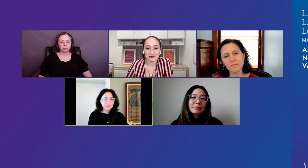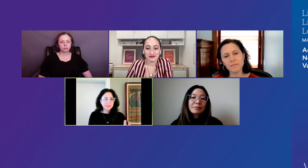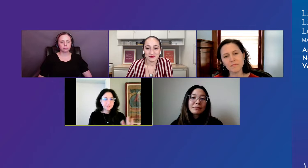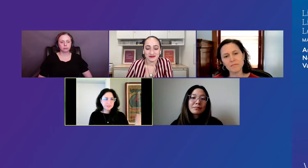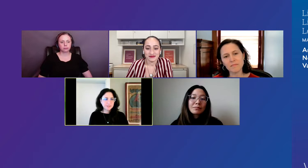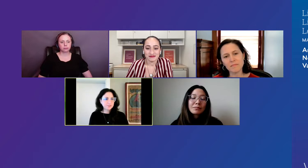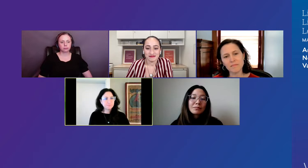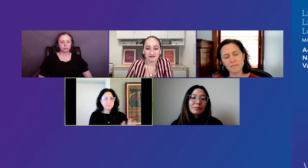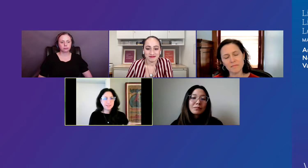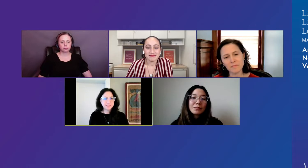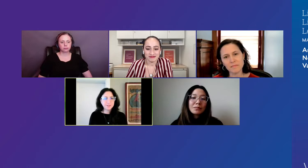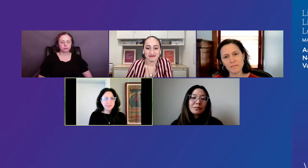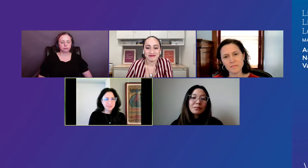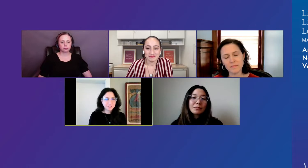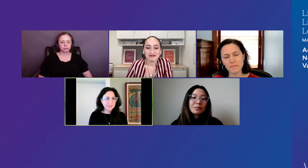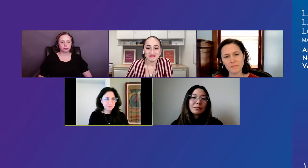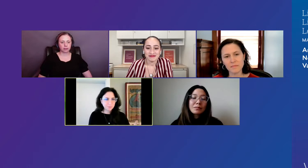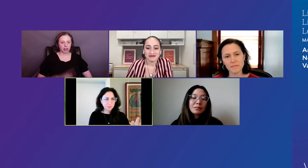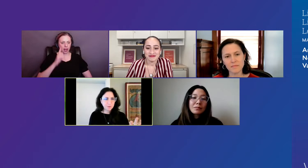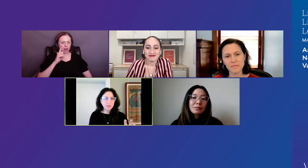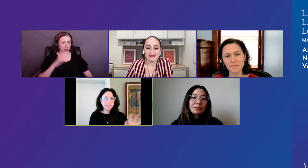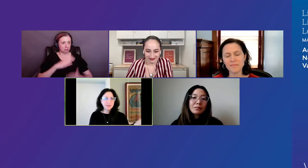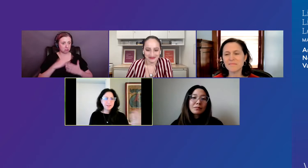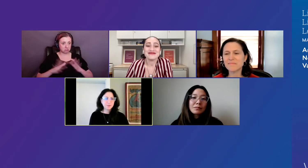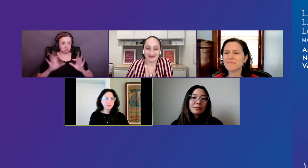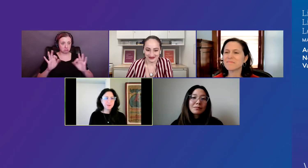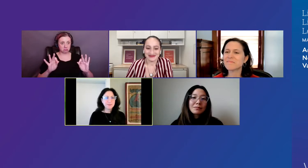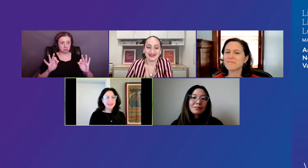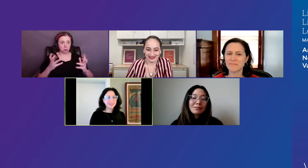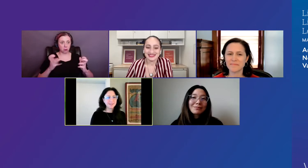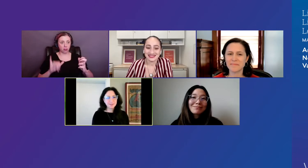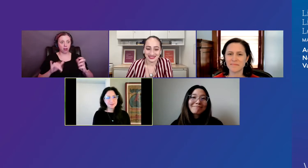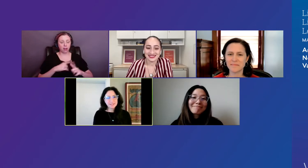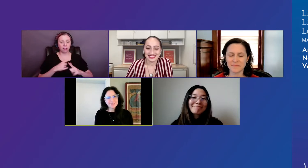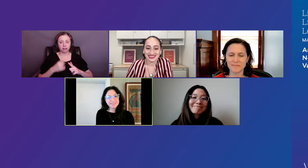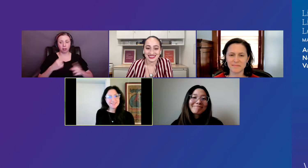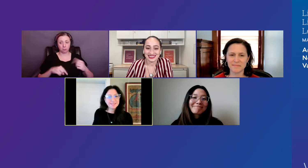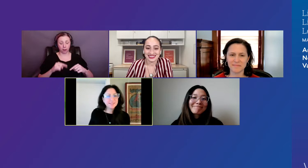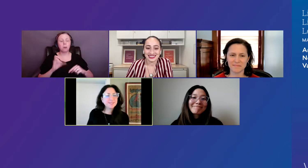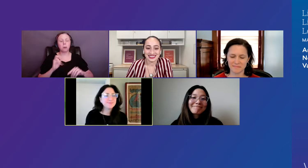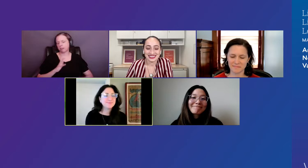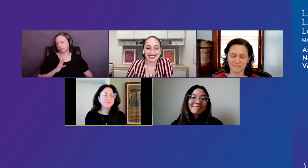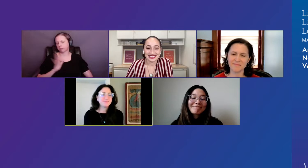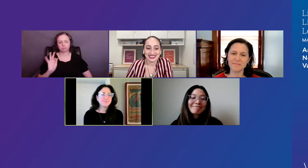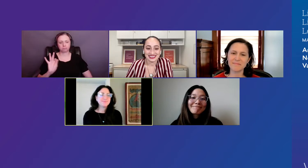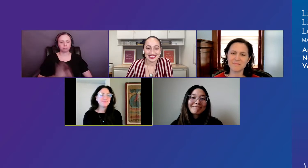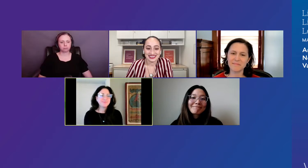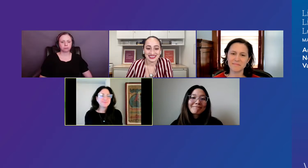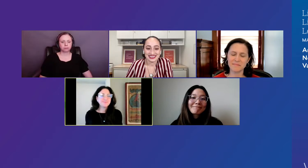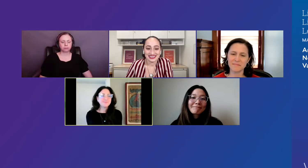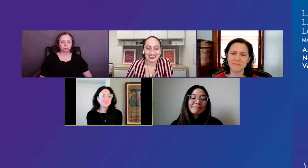And I think I'll leave it there. Is that what we want now? And then we'll come back. Great.